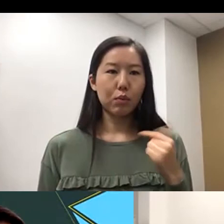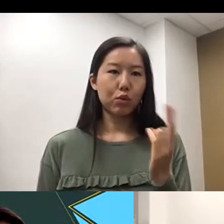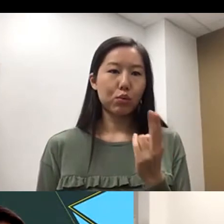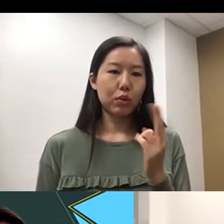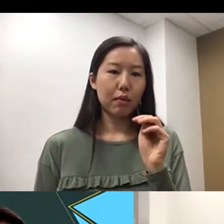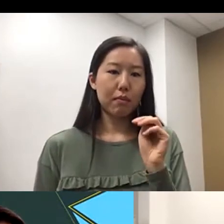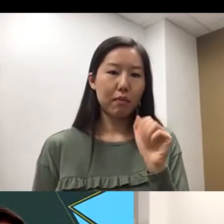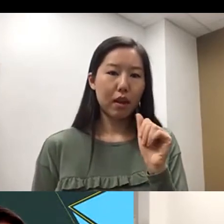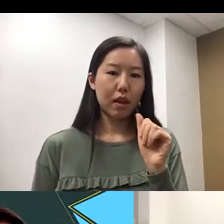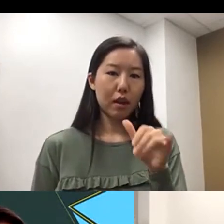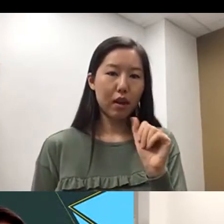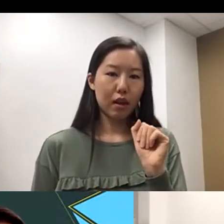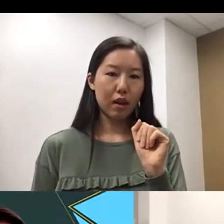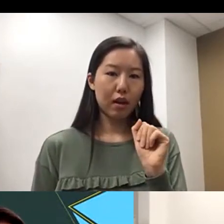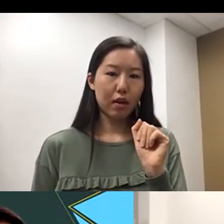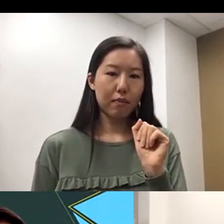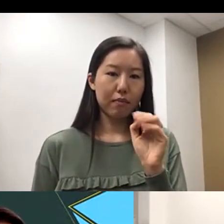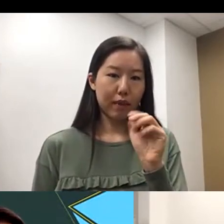deaf.